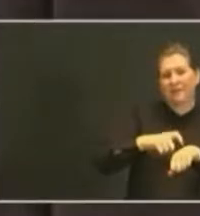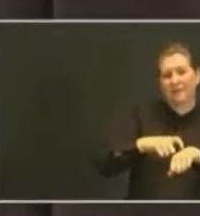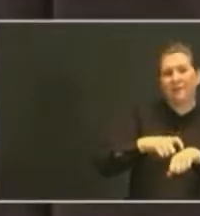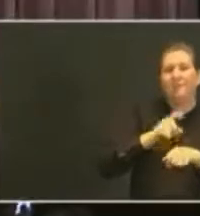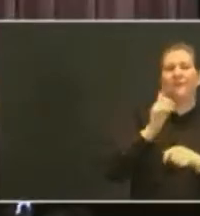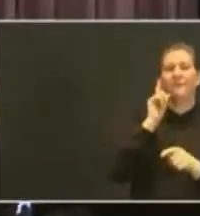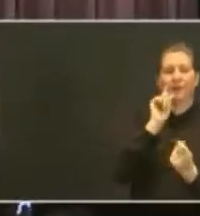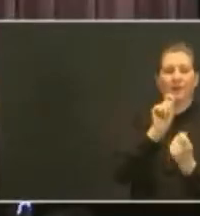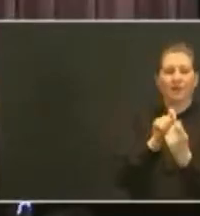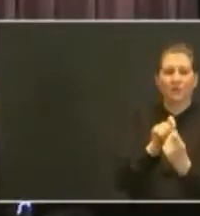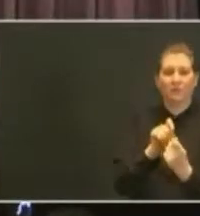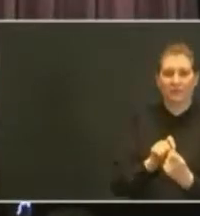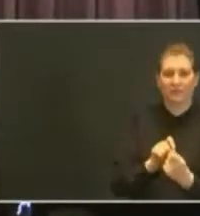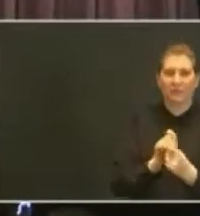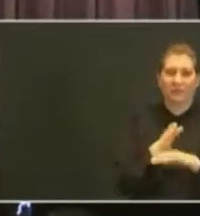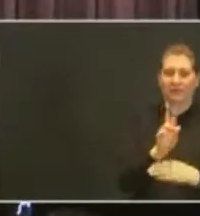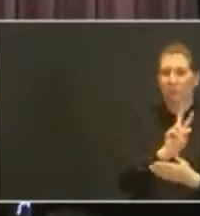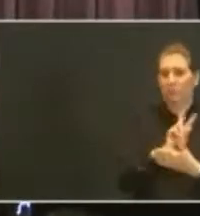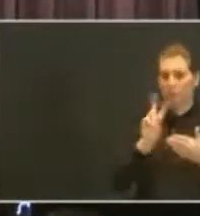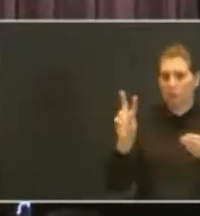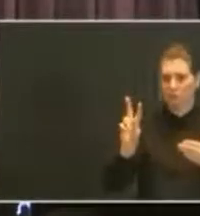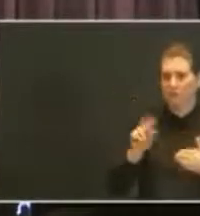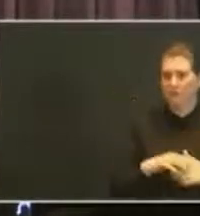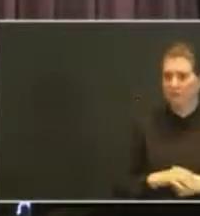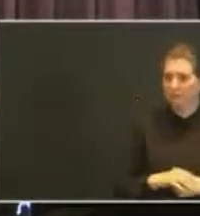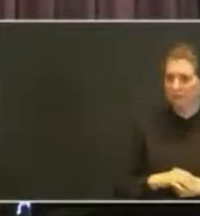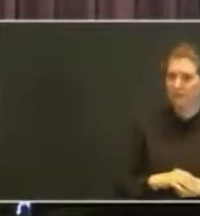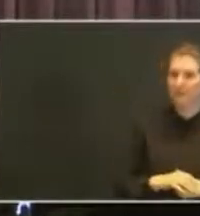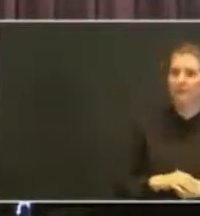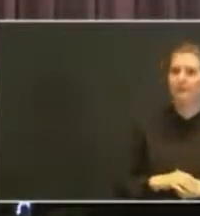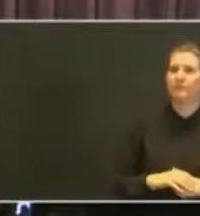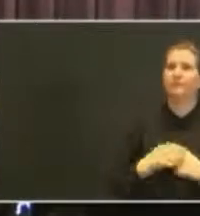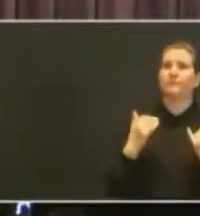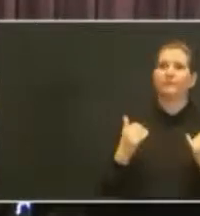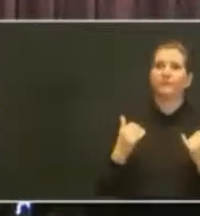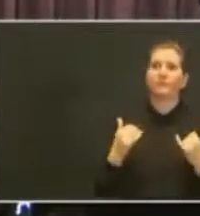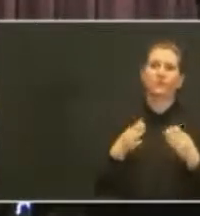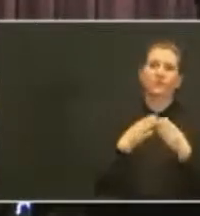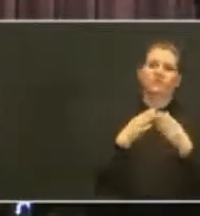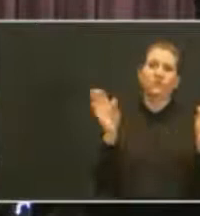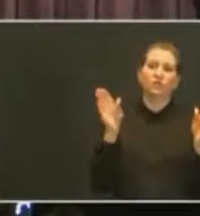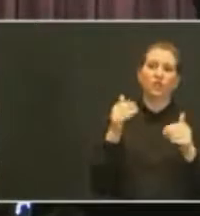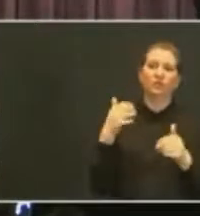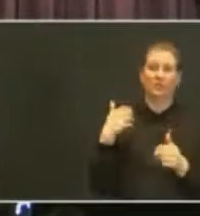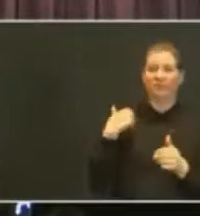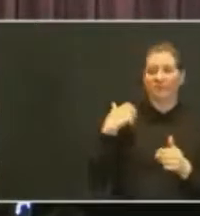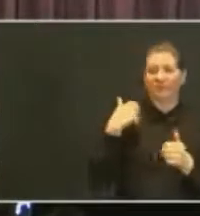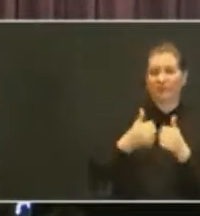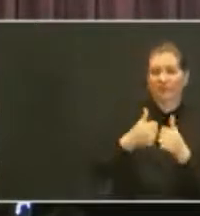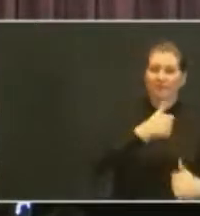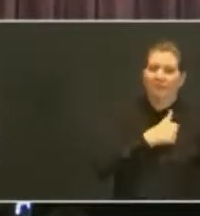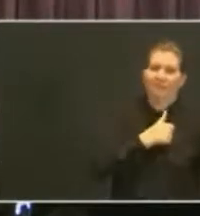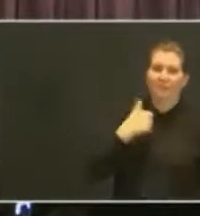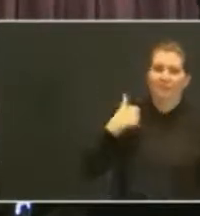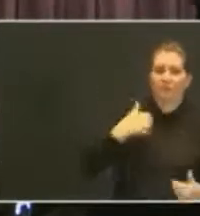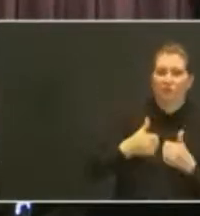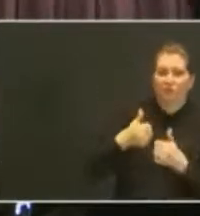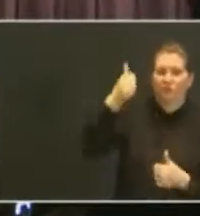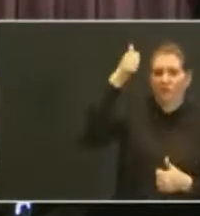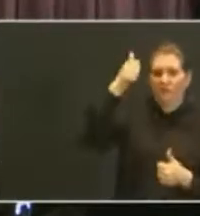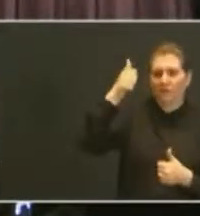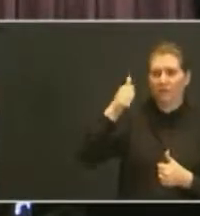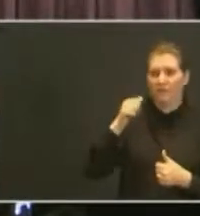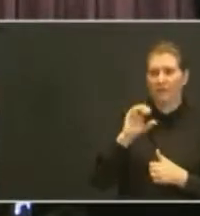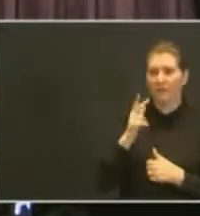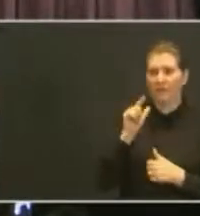that standpoint. General Callahan, I have a question for you. You can come to the mic, please. Governor Charlie Baker said that they were informed last night there would be